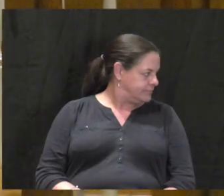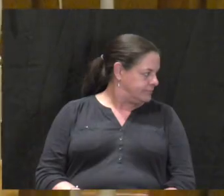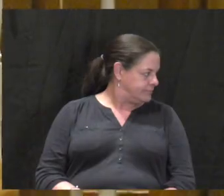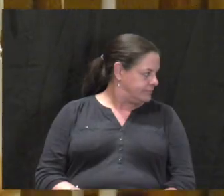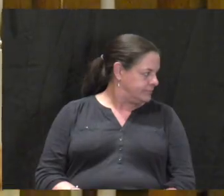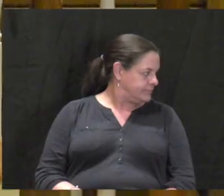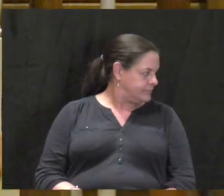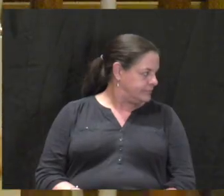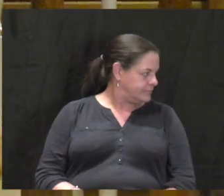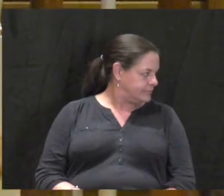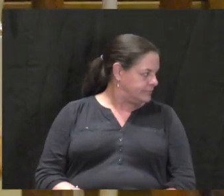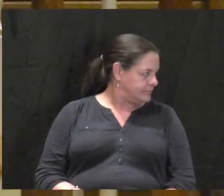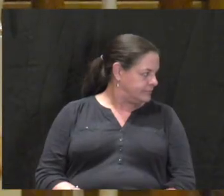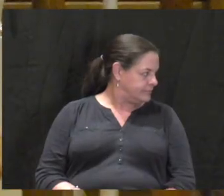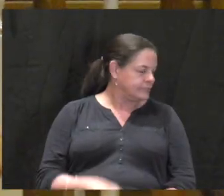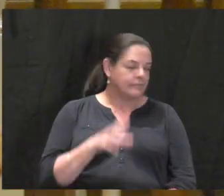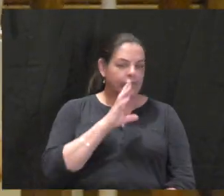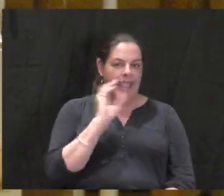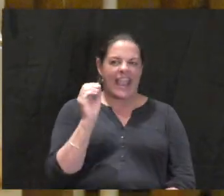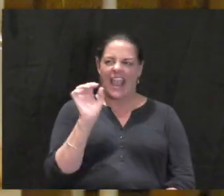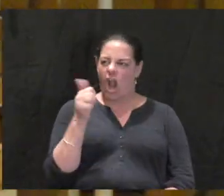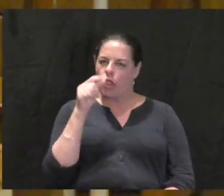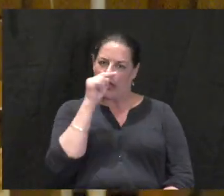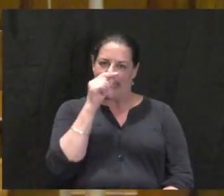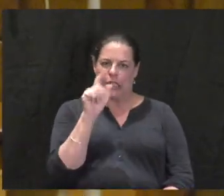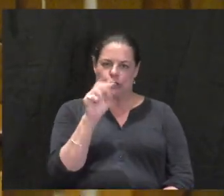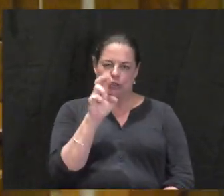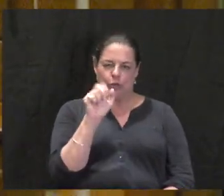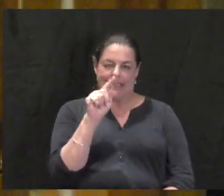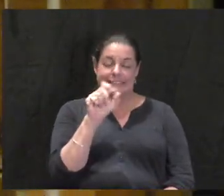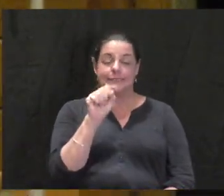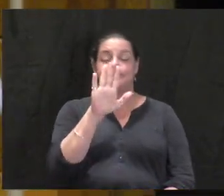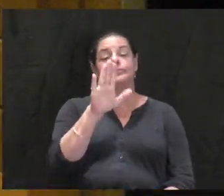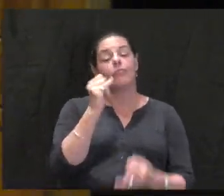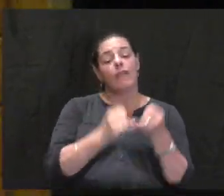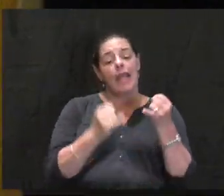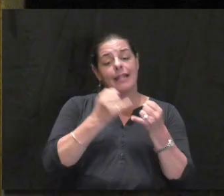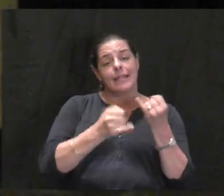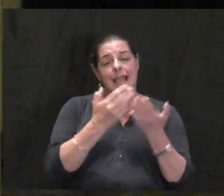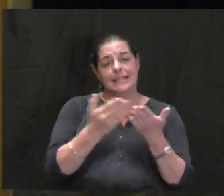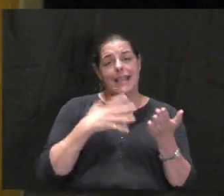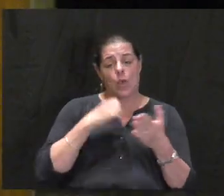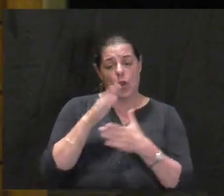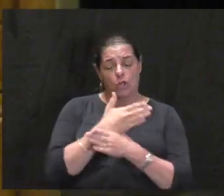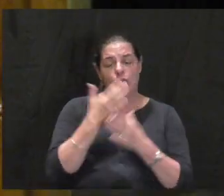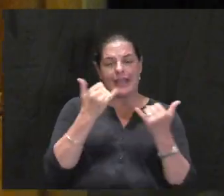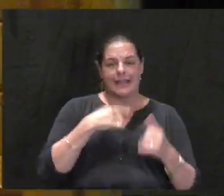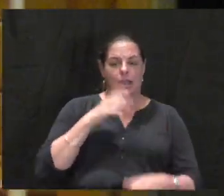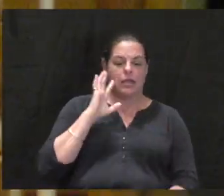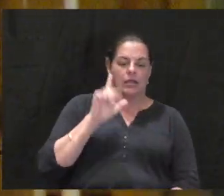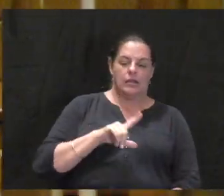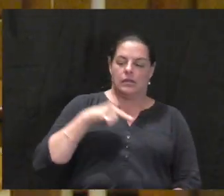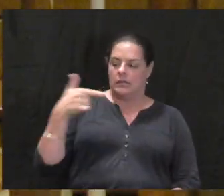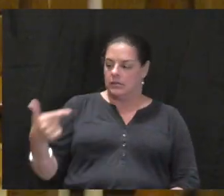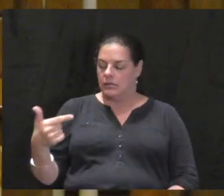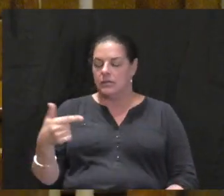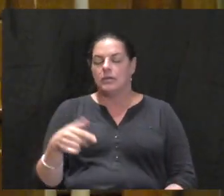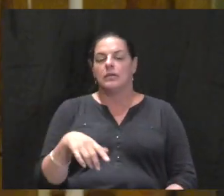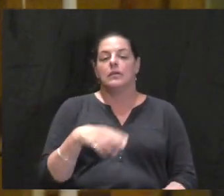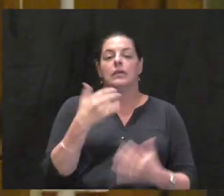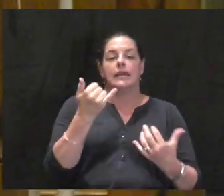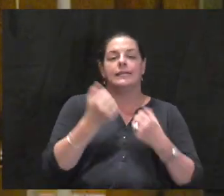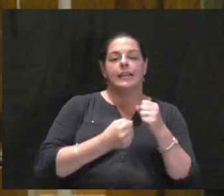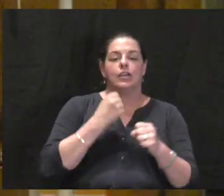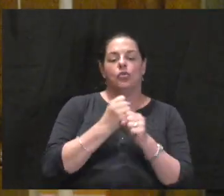we also implemented, or we restructured the Family Advisory Council for our district, and we did have close to 40